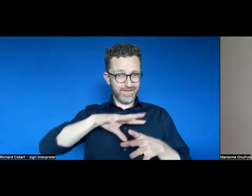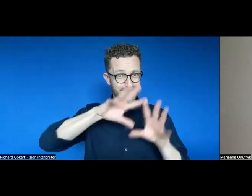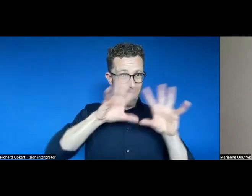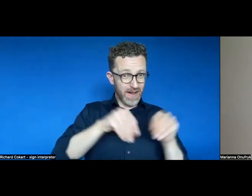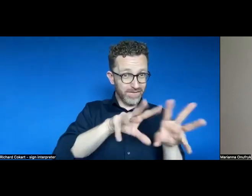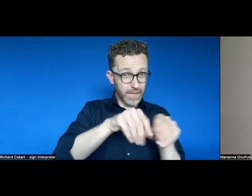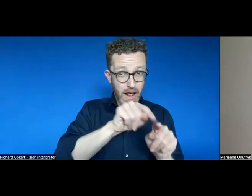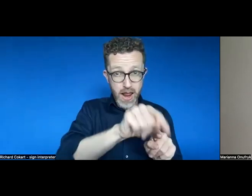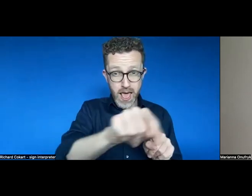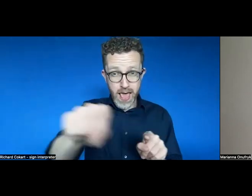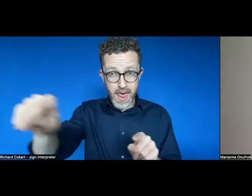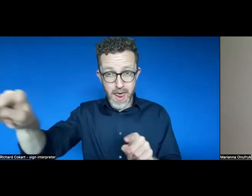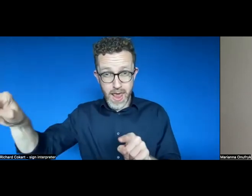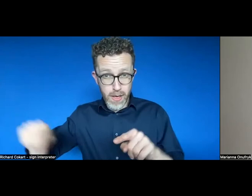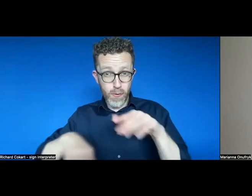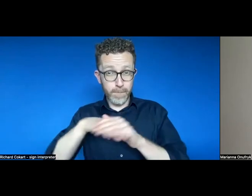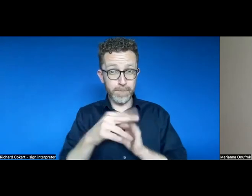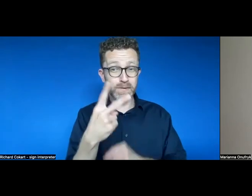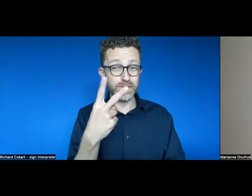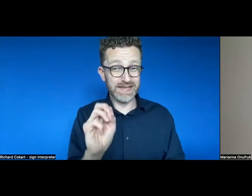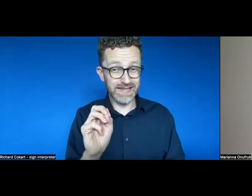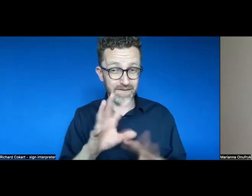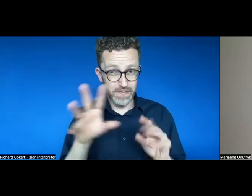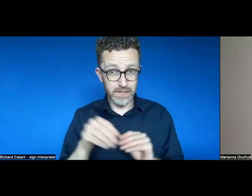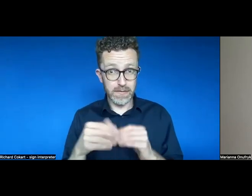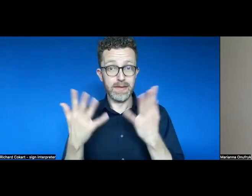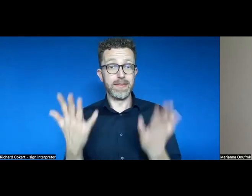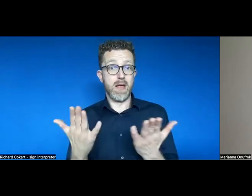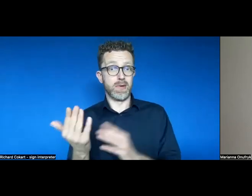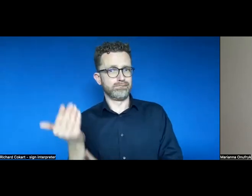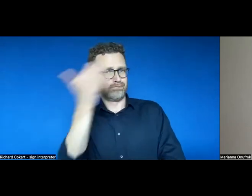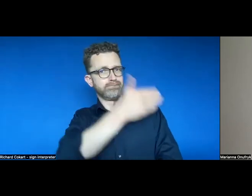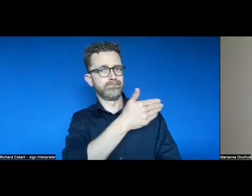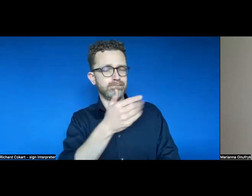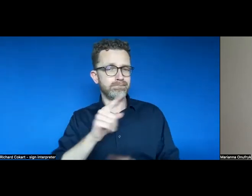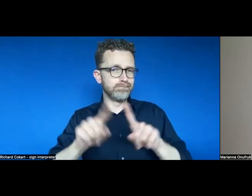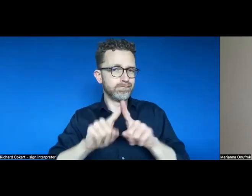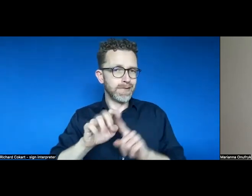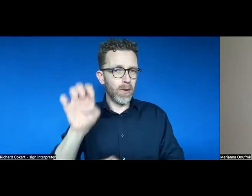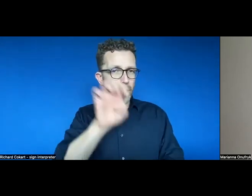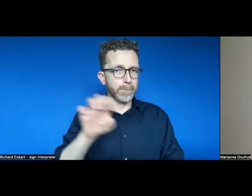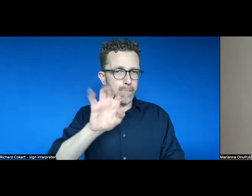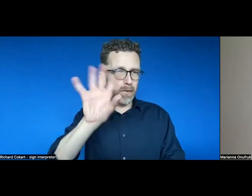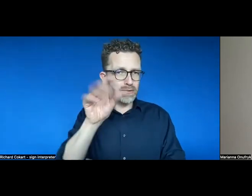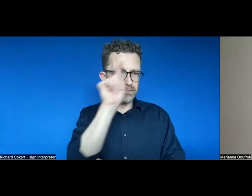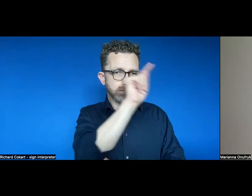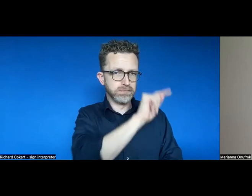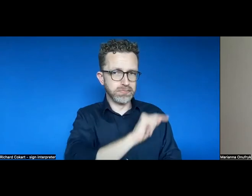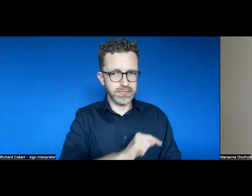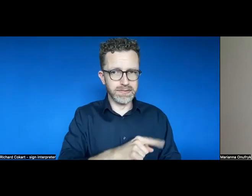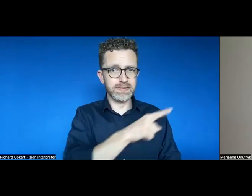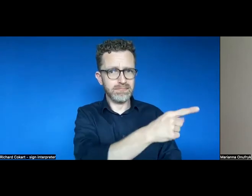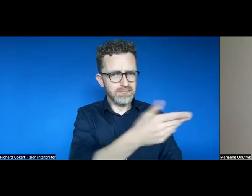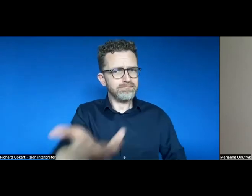receive good services, yes, educational services, social services. For them, these services are